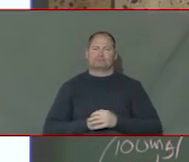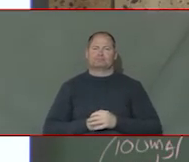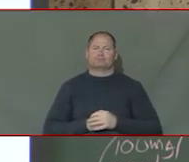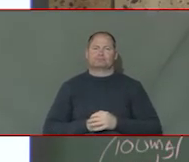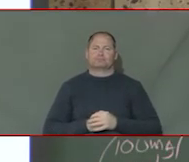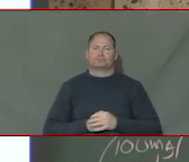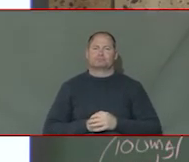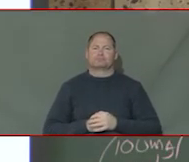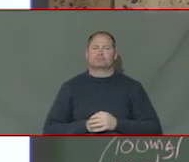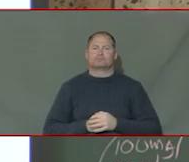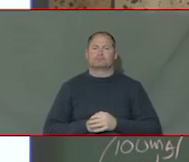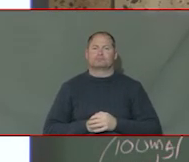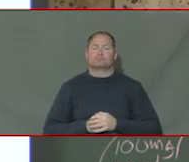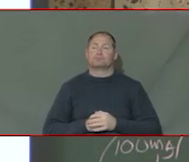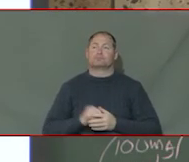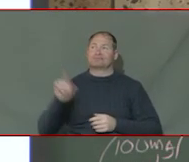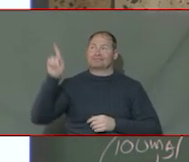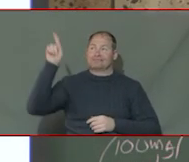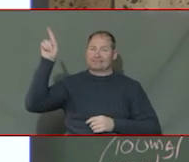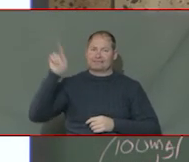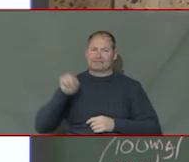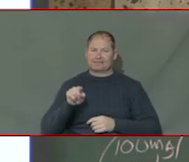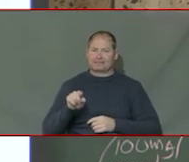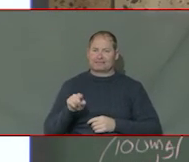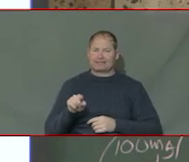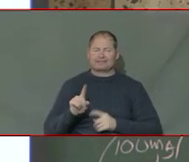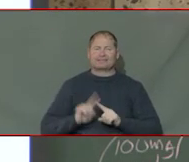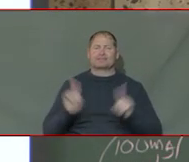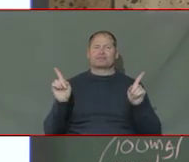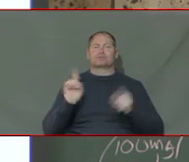in comparison to glycogen? Please listen to his answer.